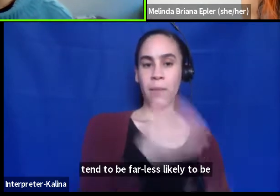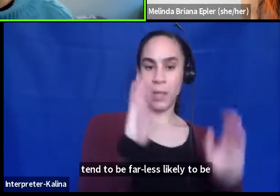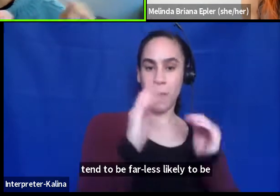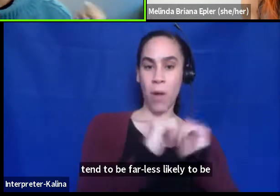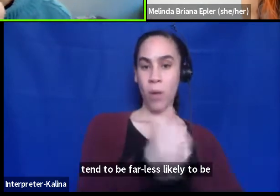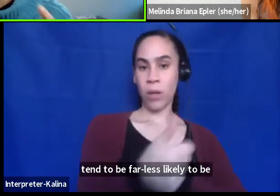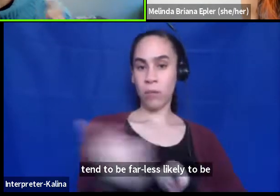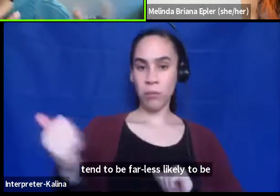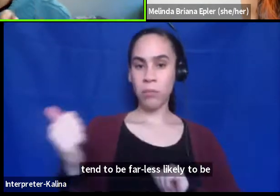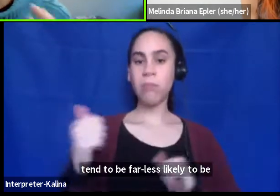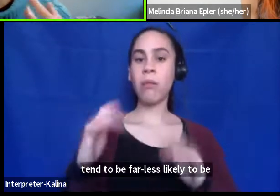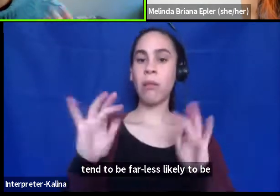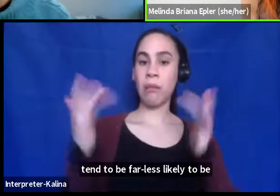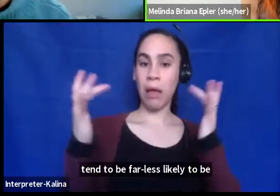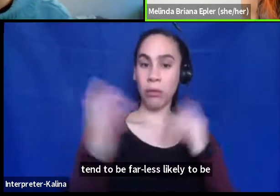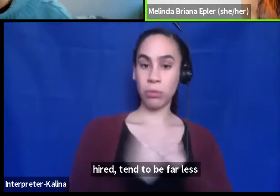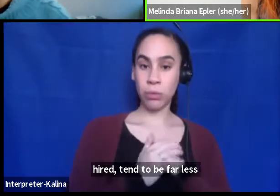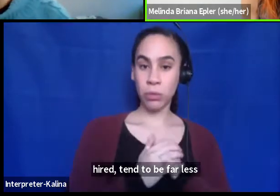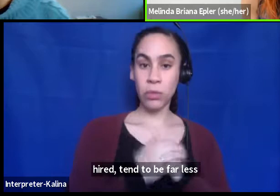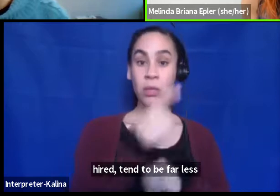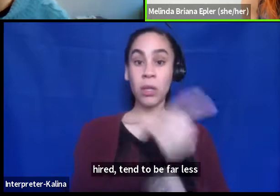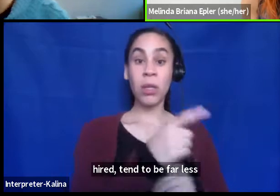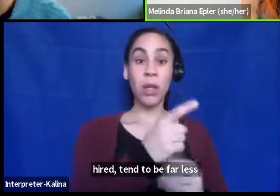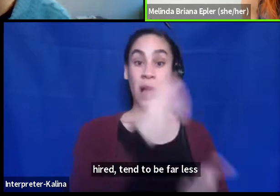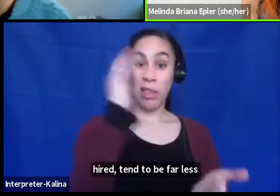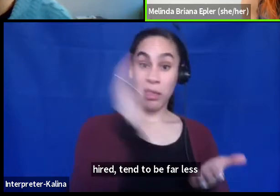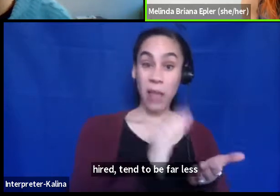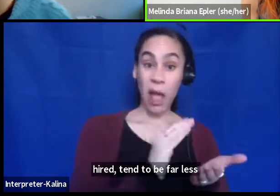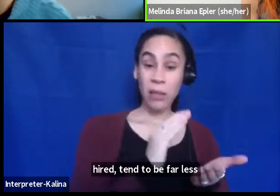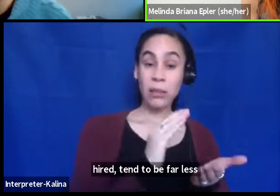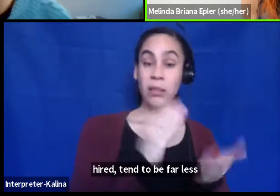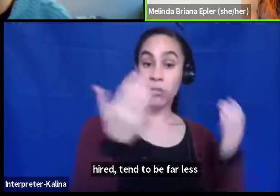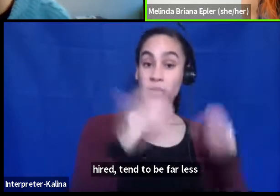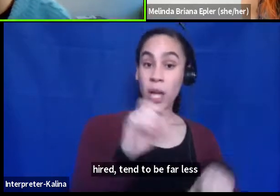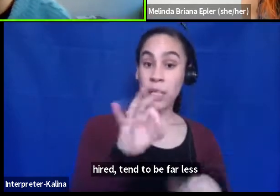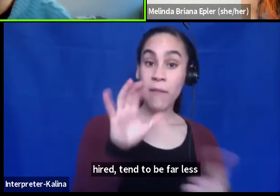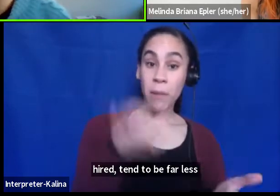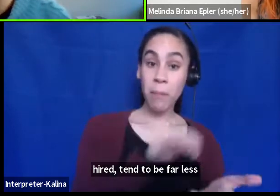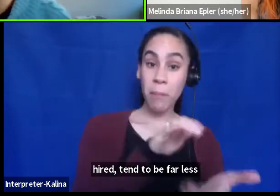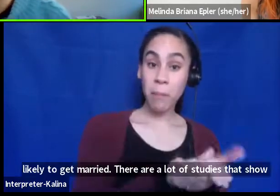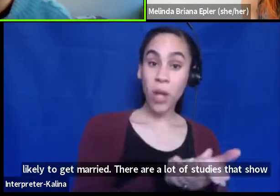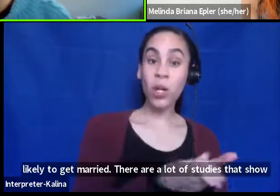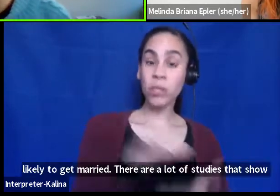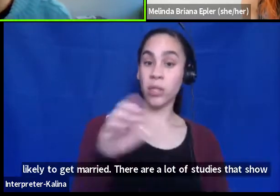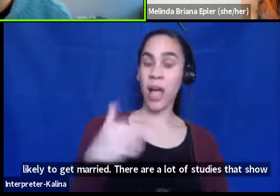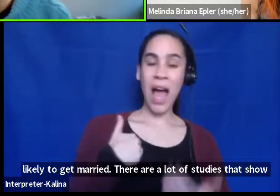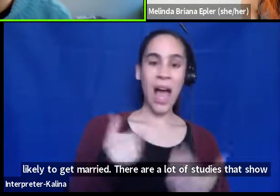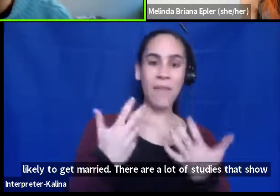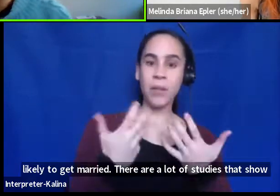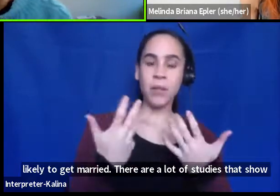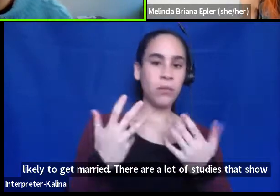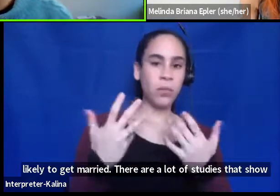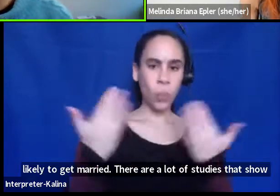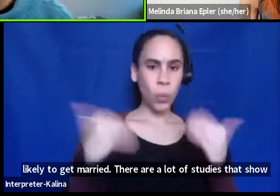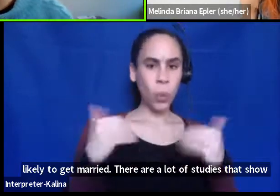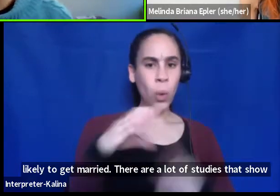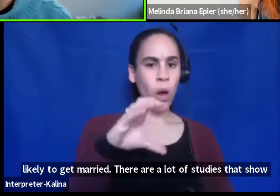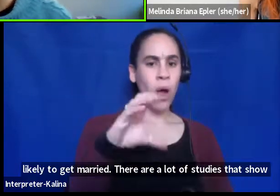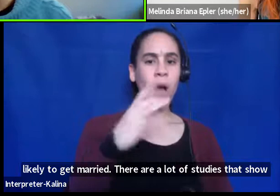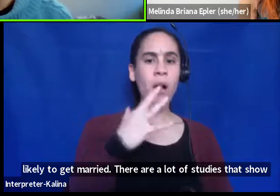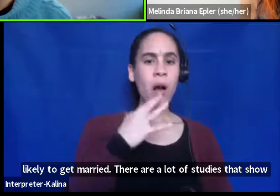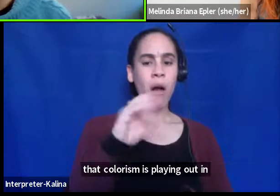married. Like there are a lot of actual like studies that show that colorism is playing out in our society in such a way that if someone